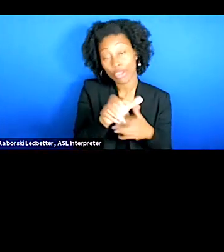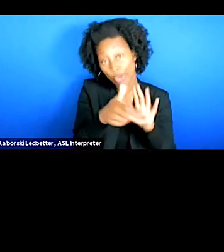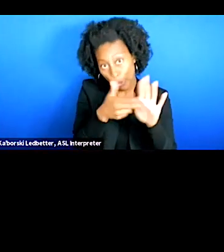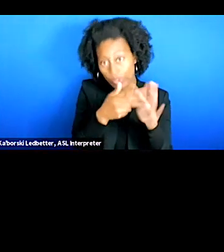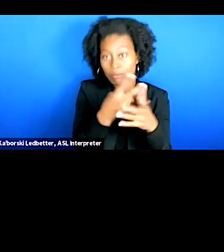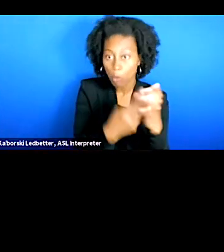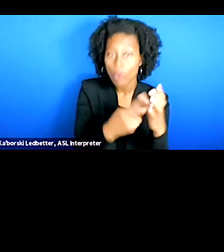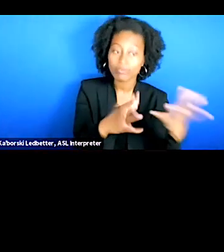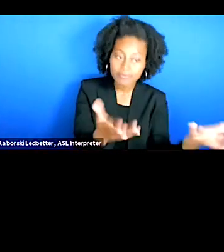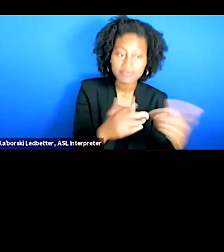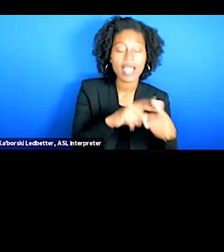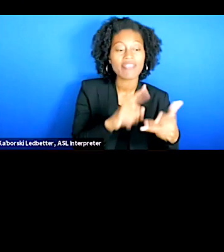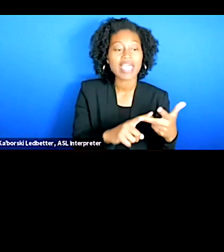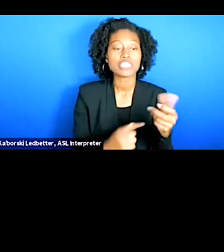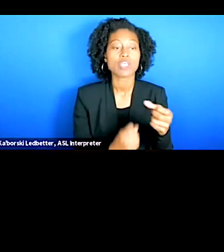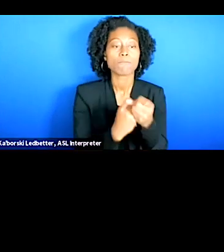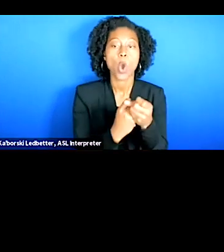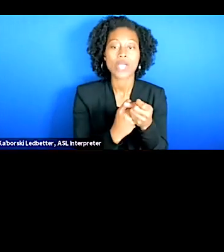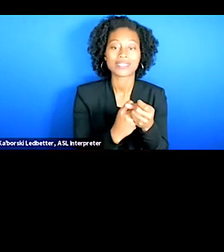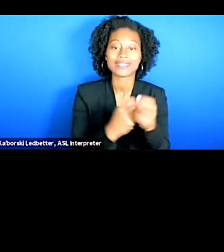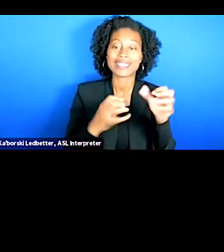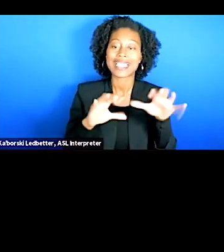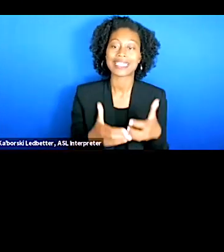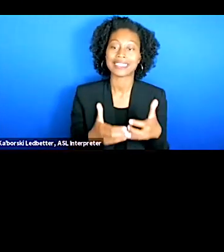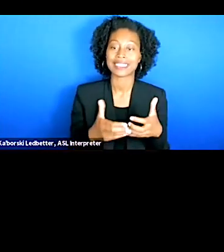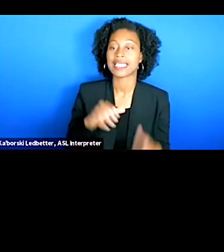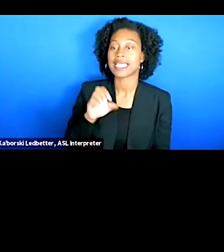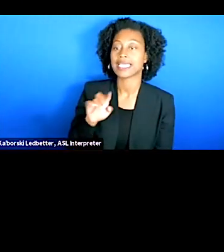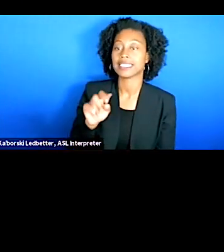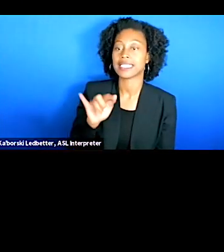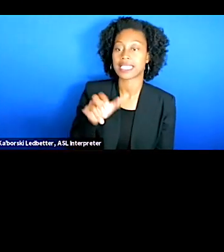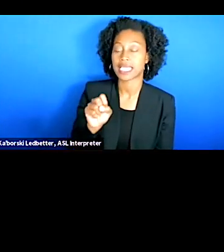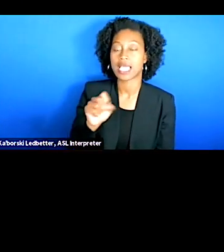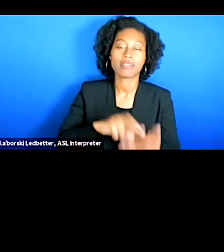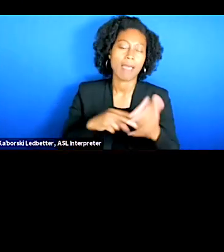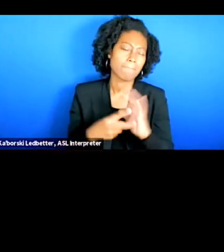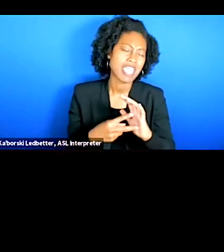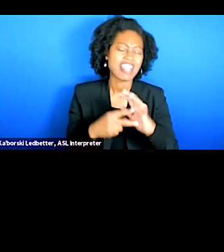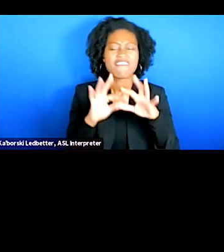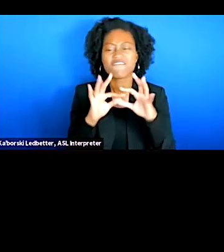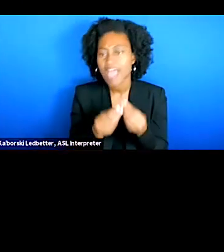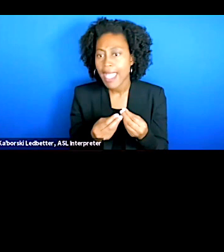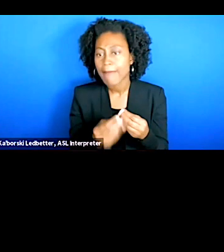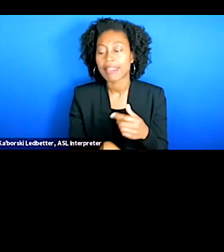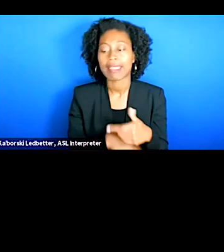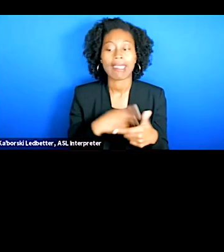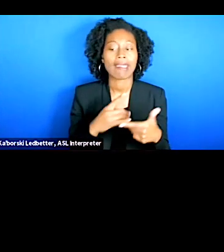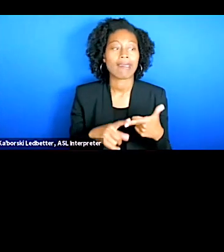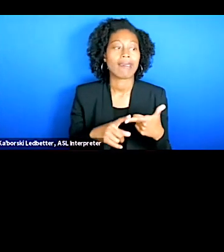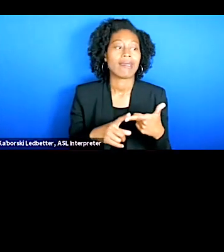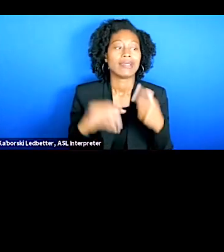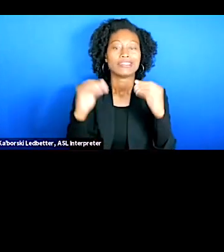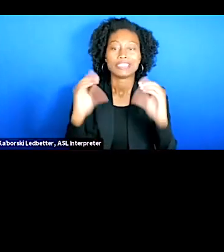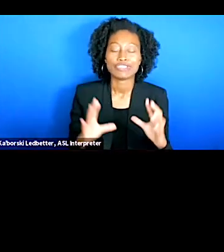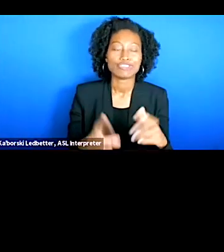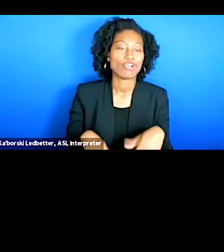going to select support entities. And support entities for this code referred to family, teachers,